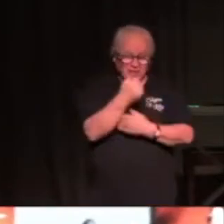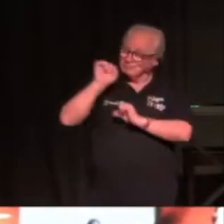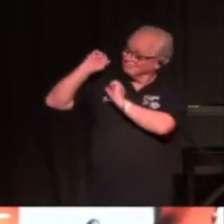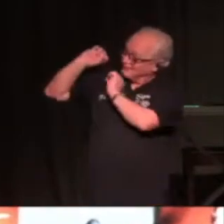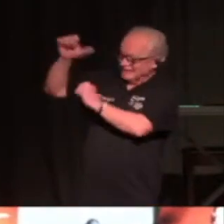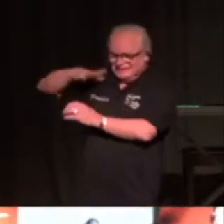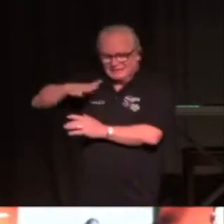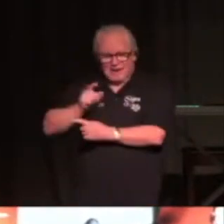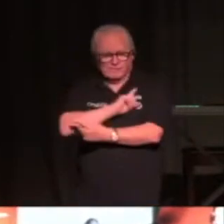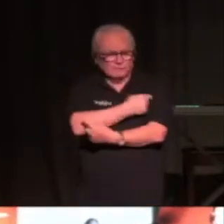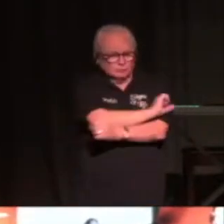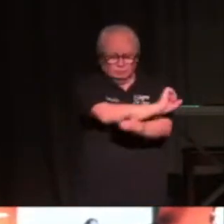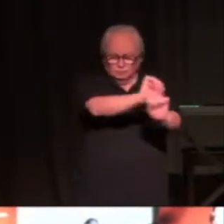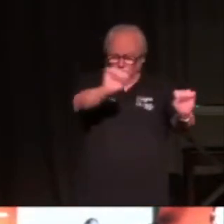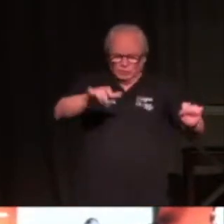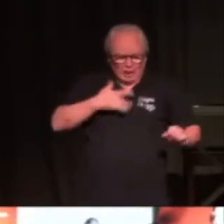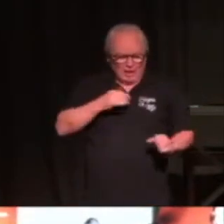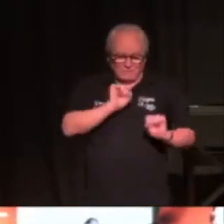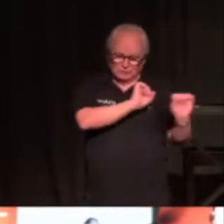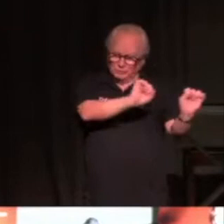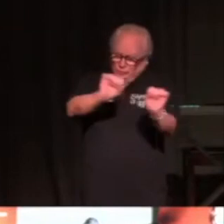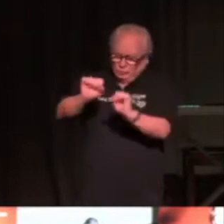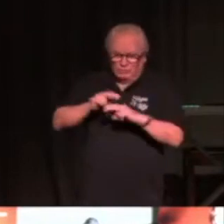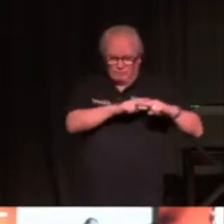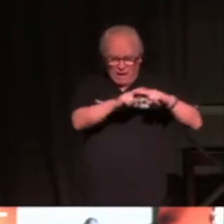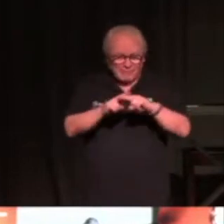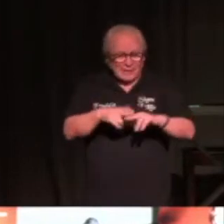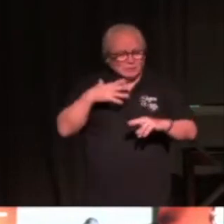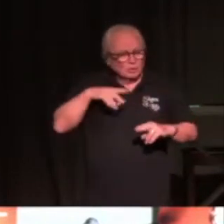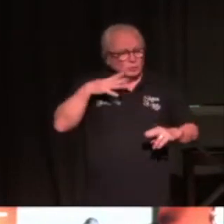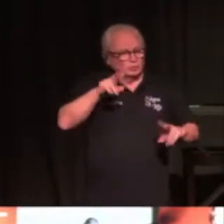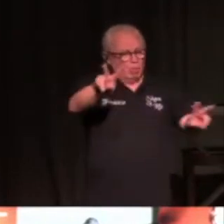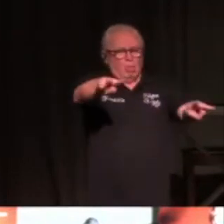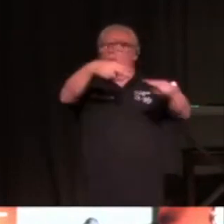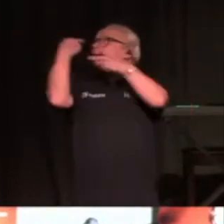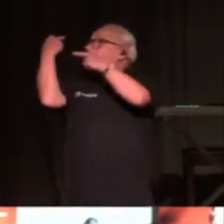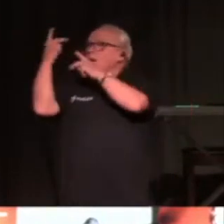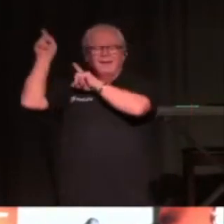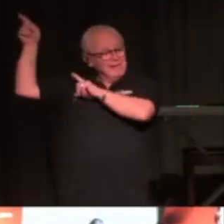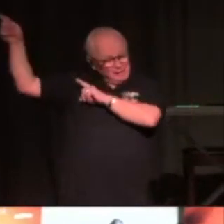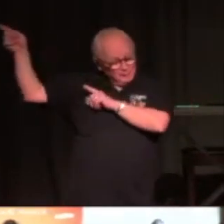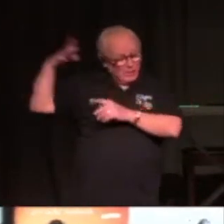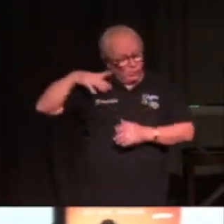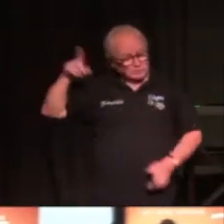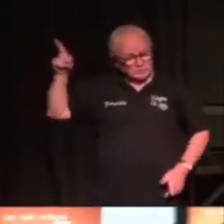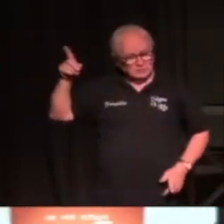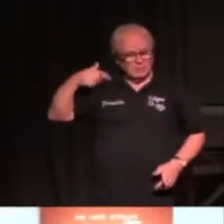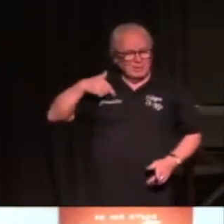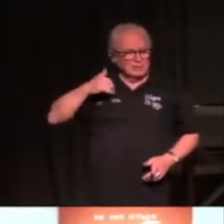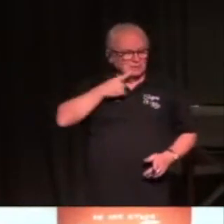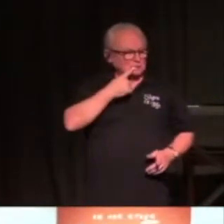for you and for your life and for your family. God is trying to get your attention. Okay, you ruined my weekend.